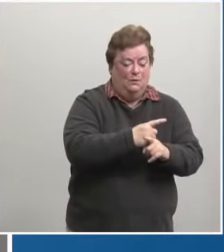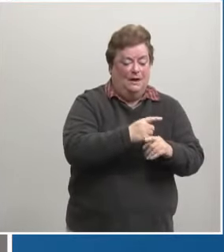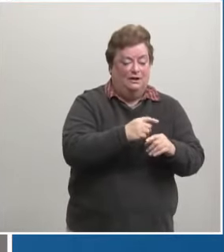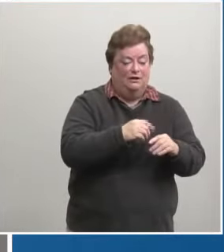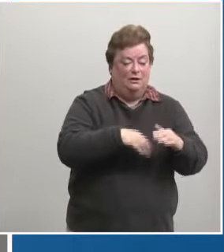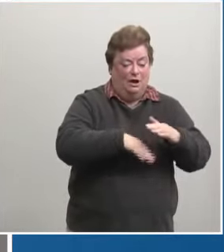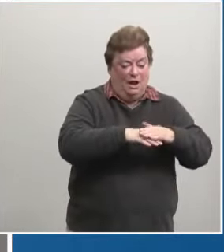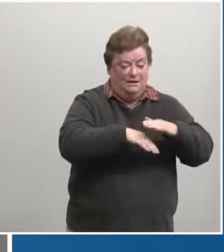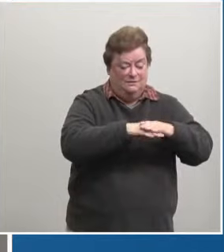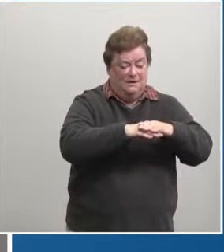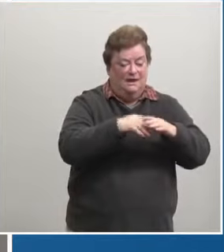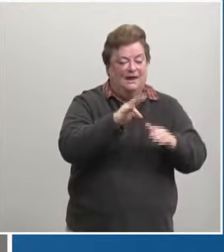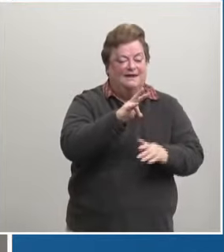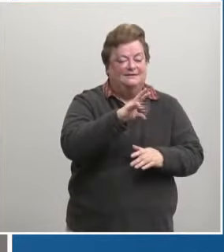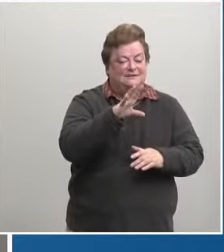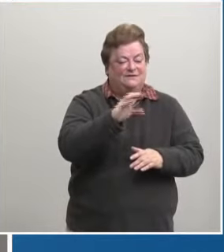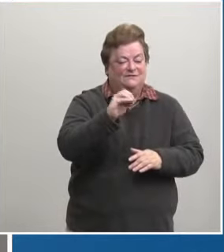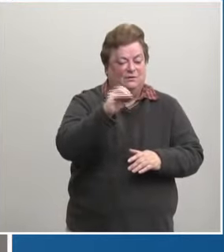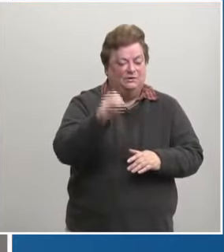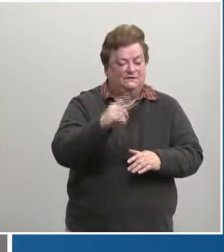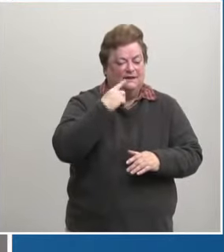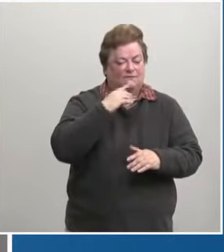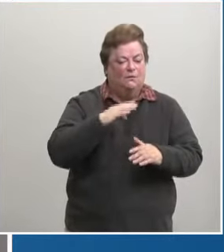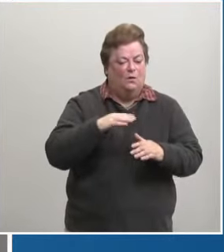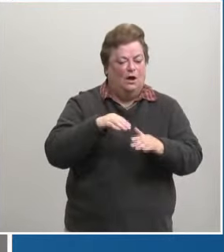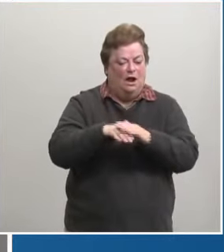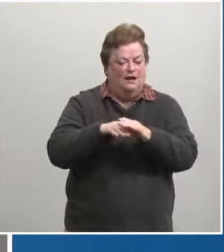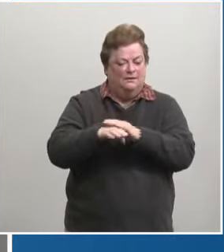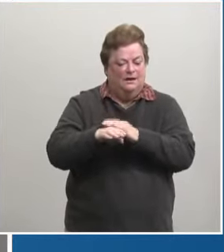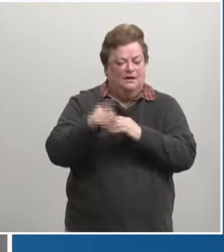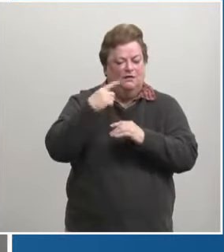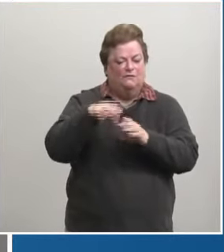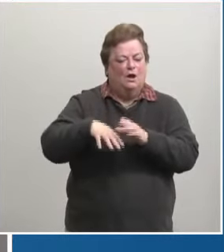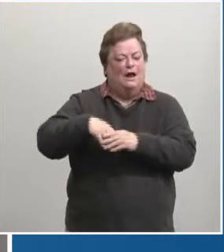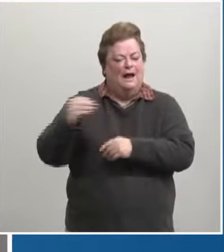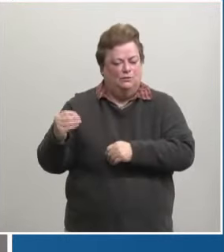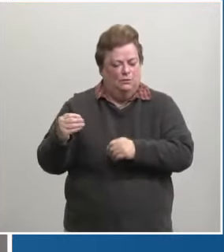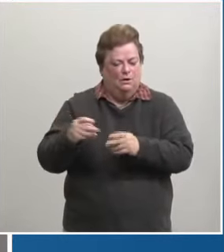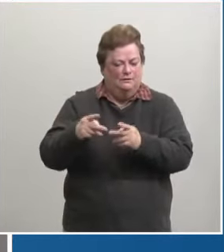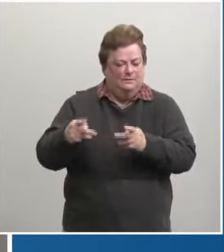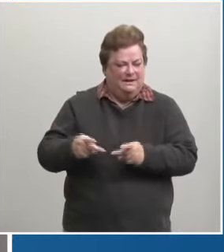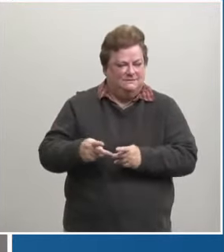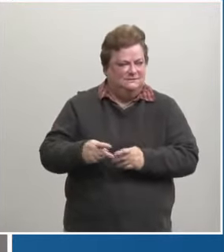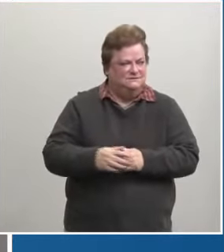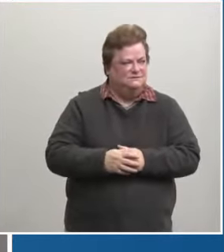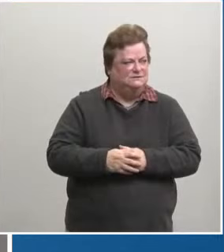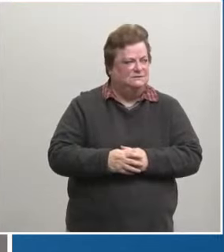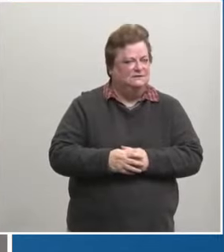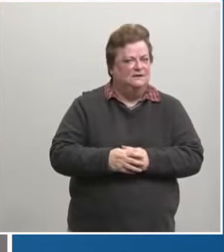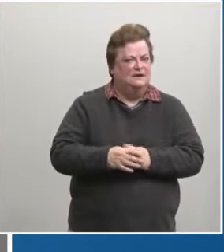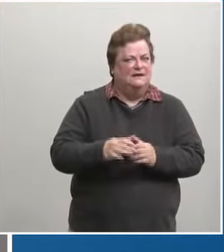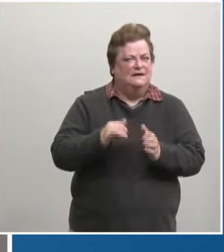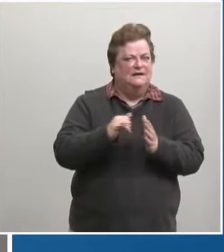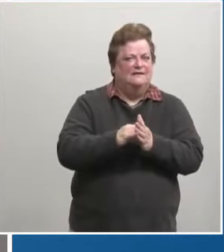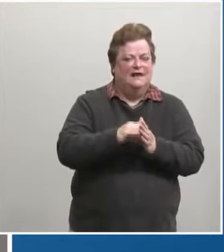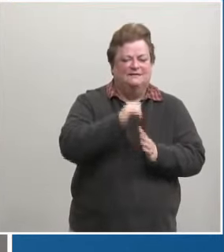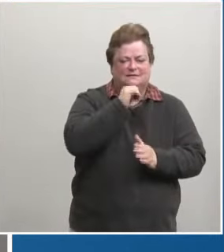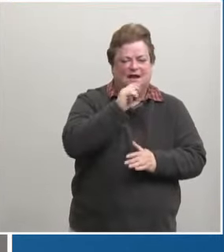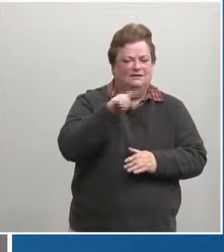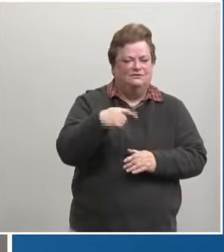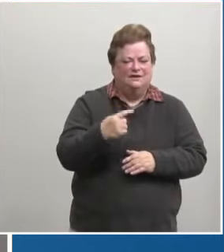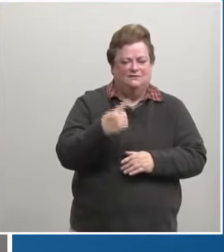and 75% of rated occupancy in confined outdoor spaces, which is not to exceed